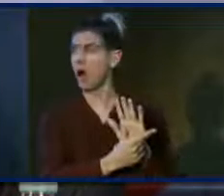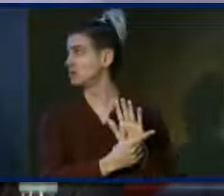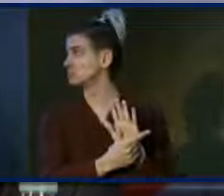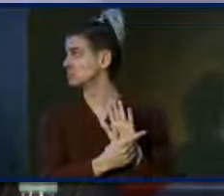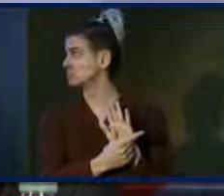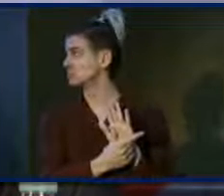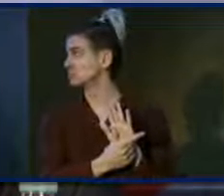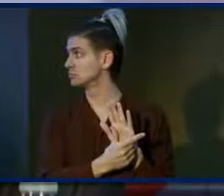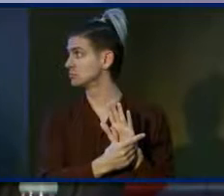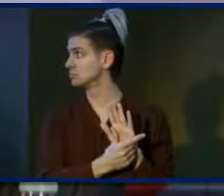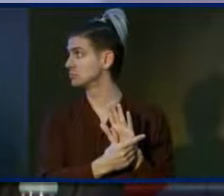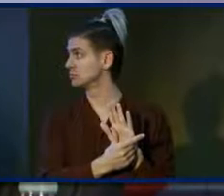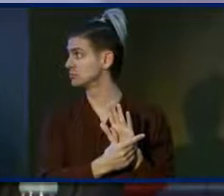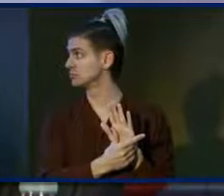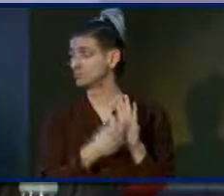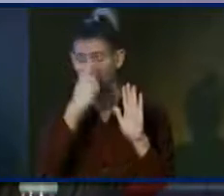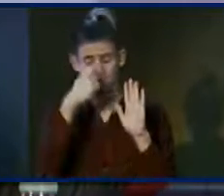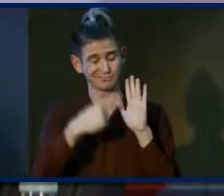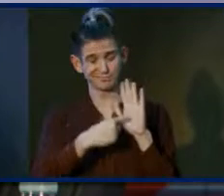like affordable housing.